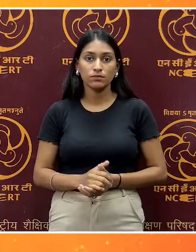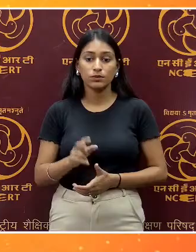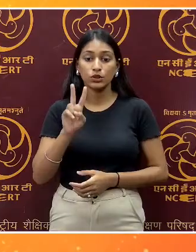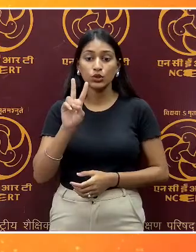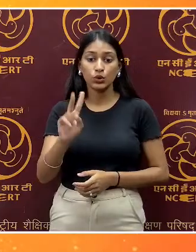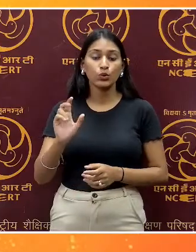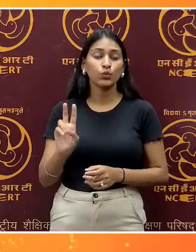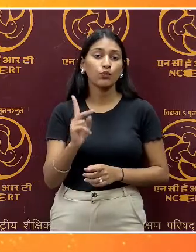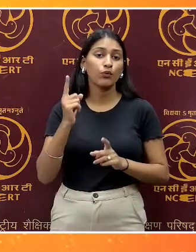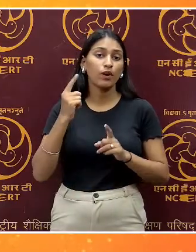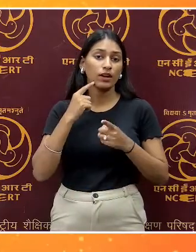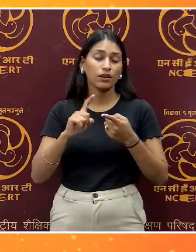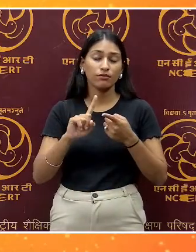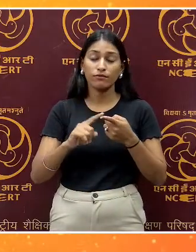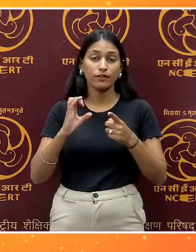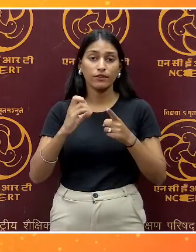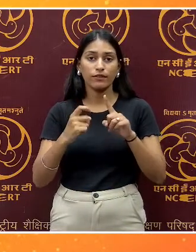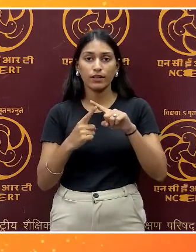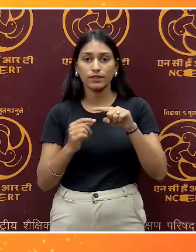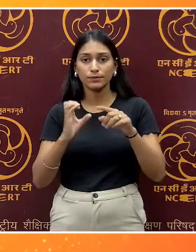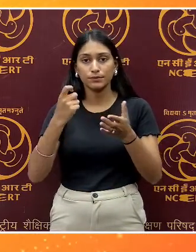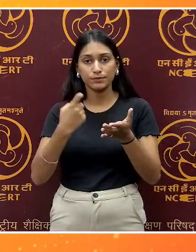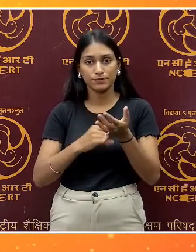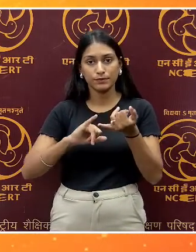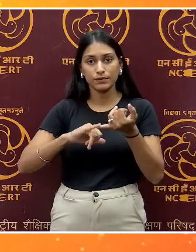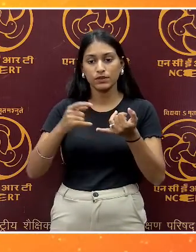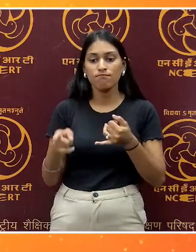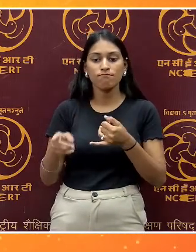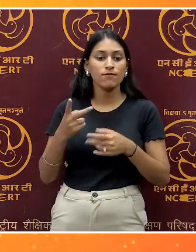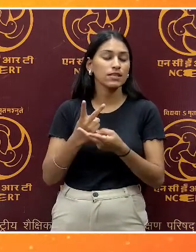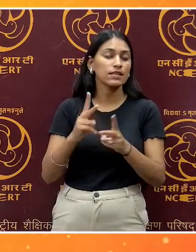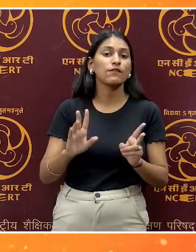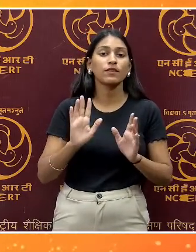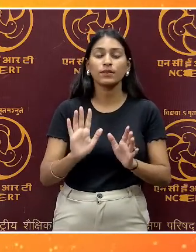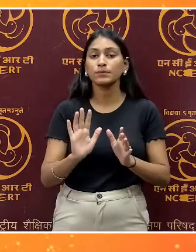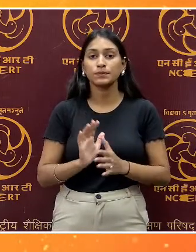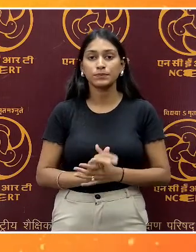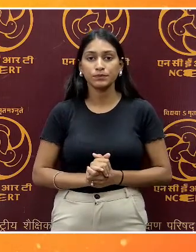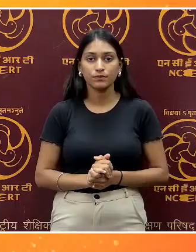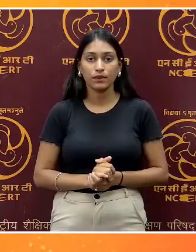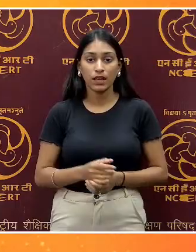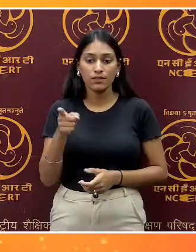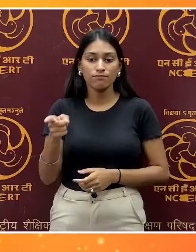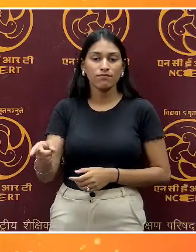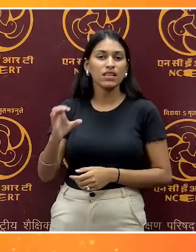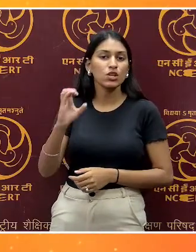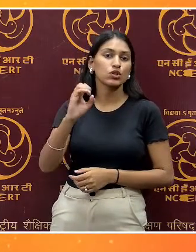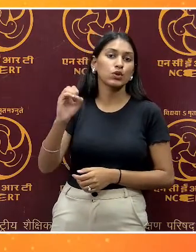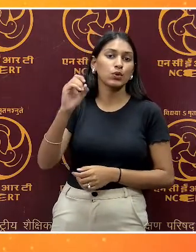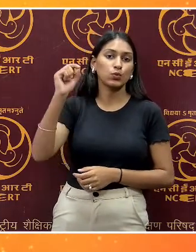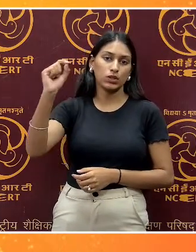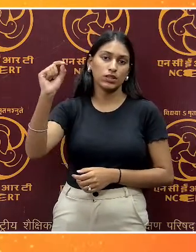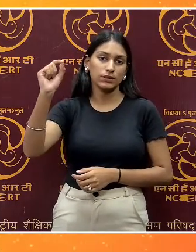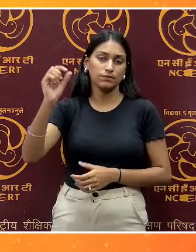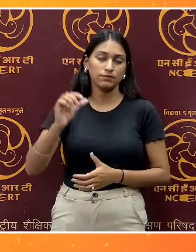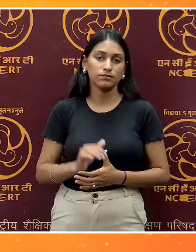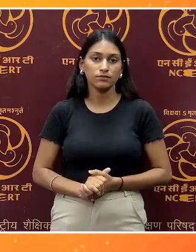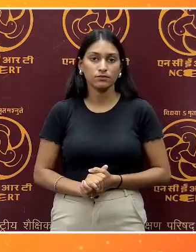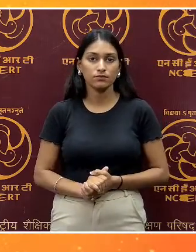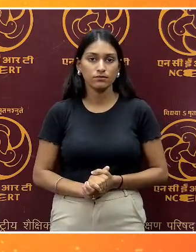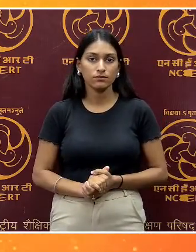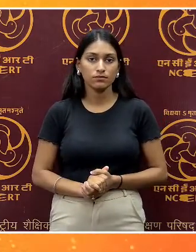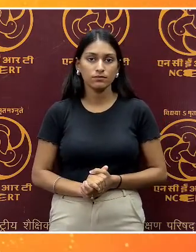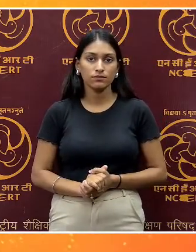like if they act in same direction. That is, angle between the vectors is 0 degree. Here you have a